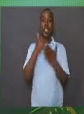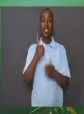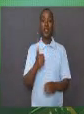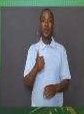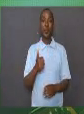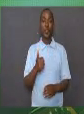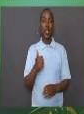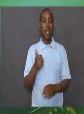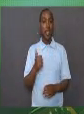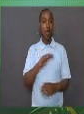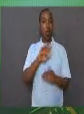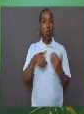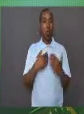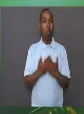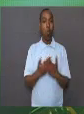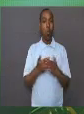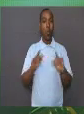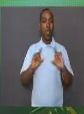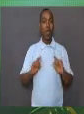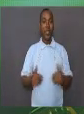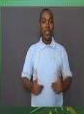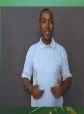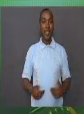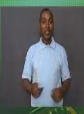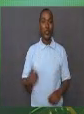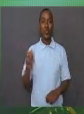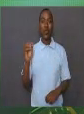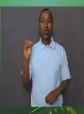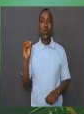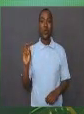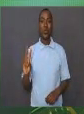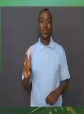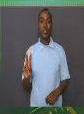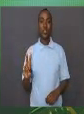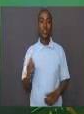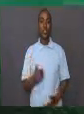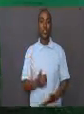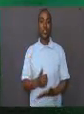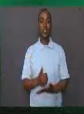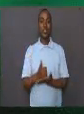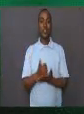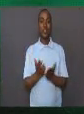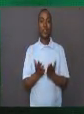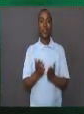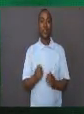all living things with the oxygen needed to breathe.